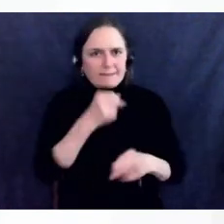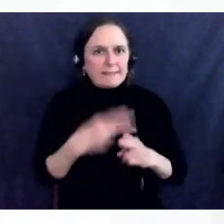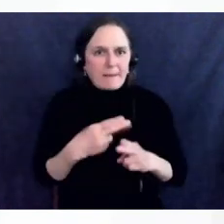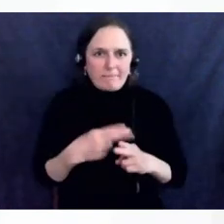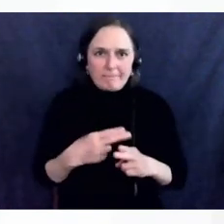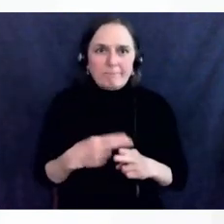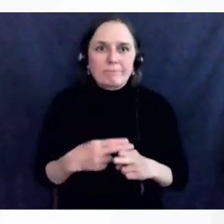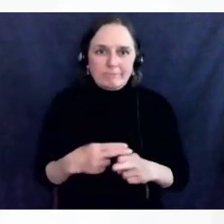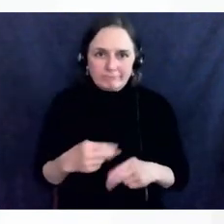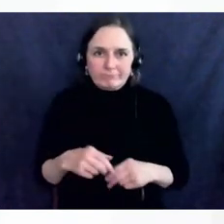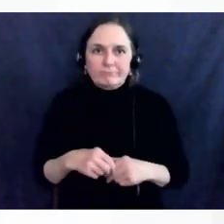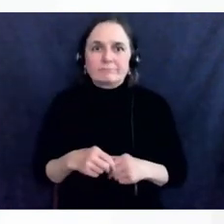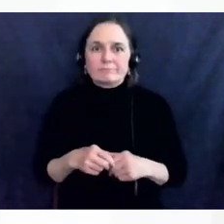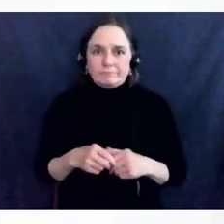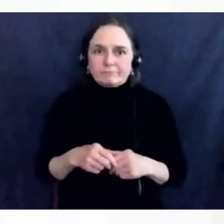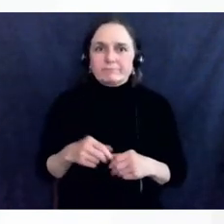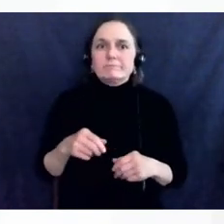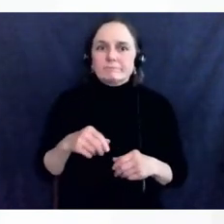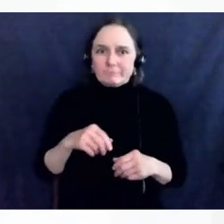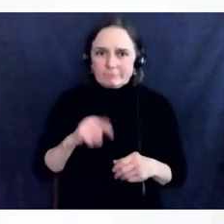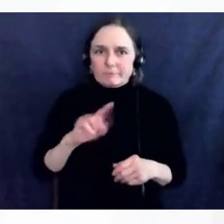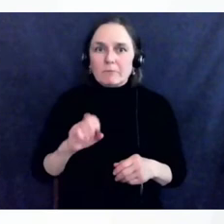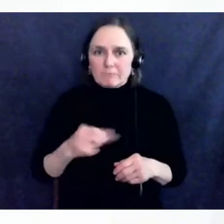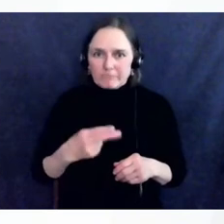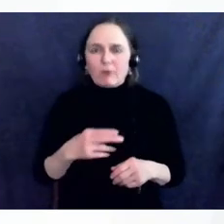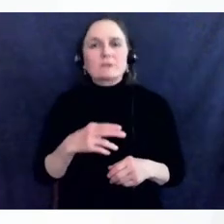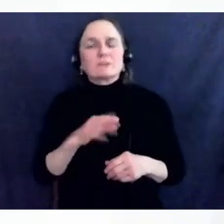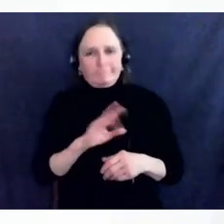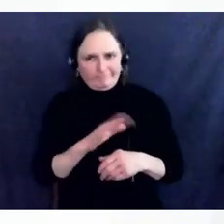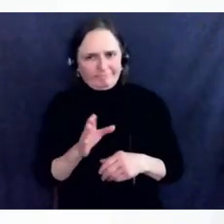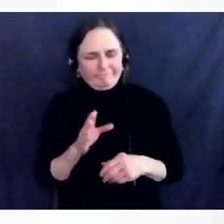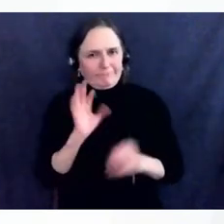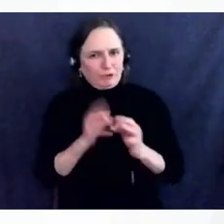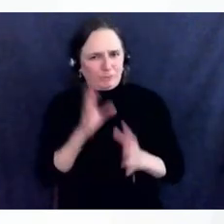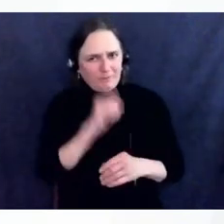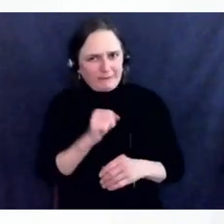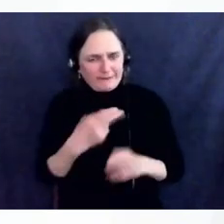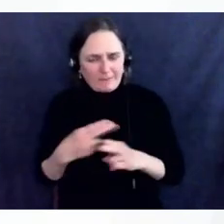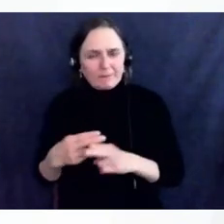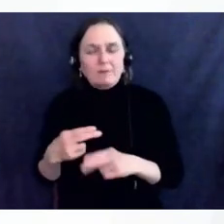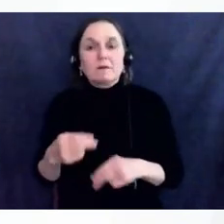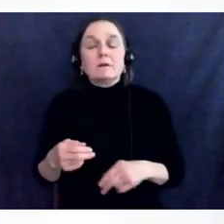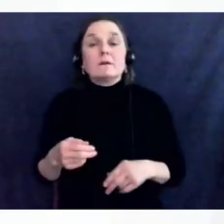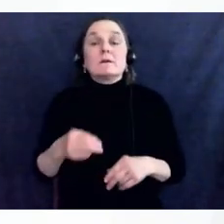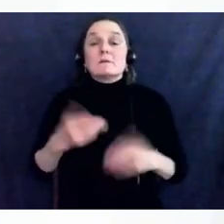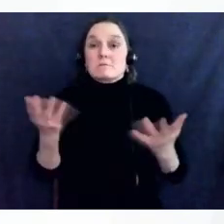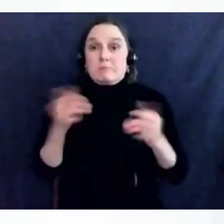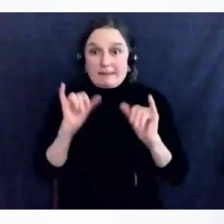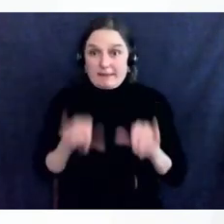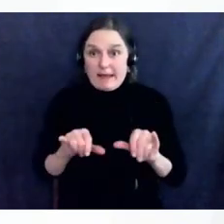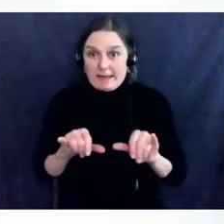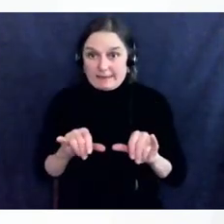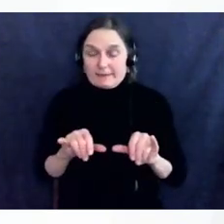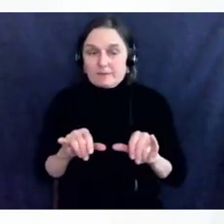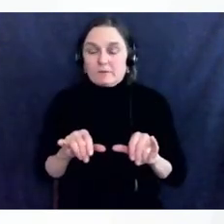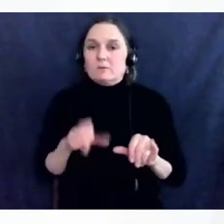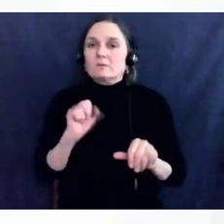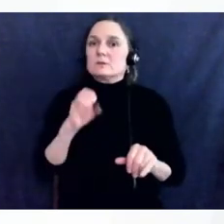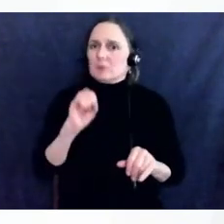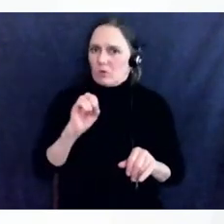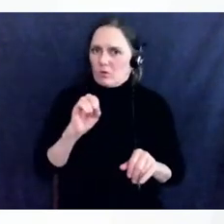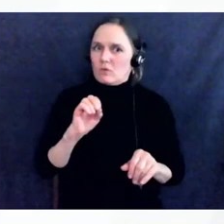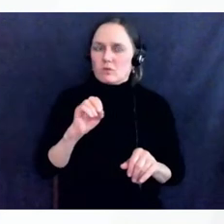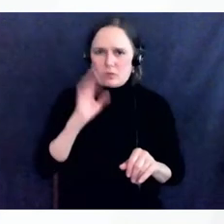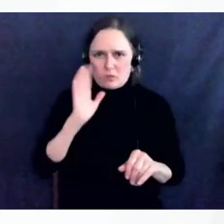All that said, recruiting faculty and staff and students is not enough. We need